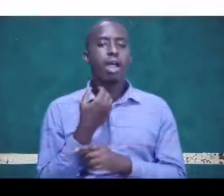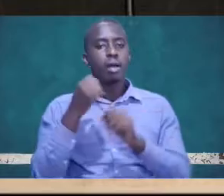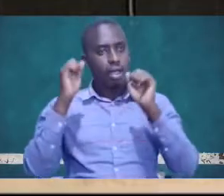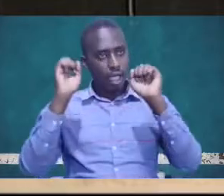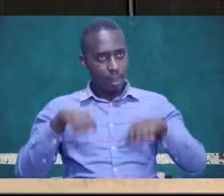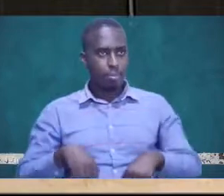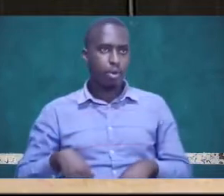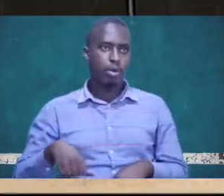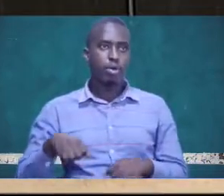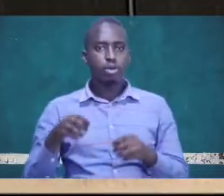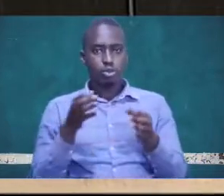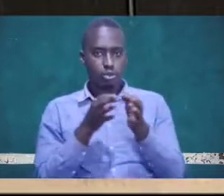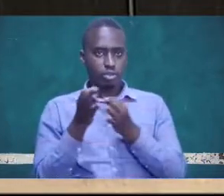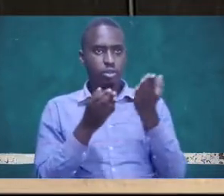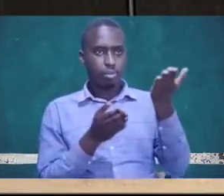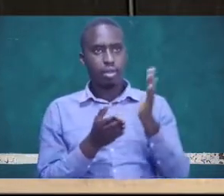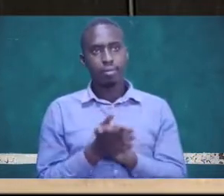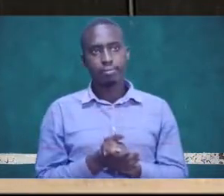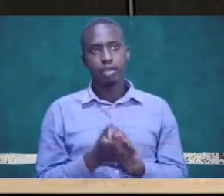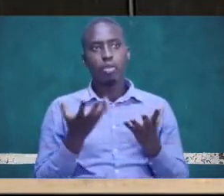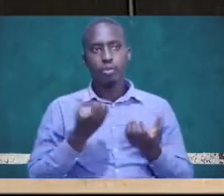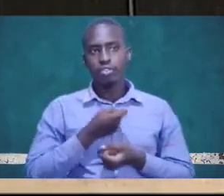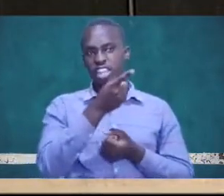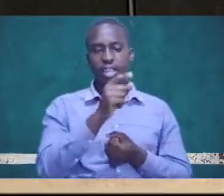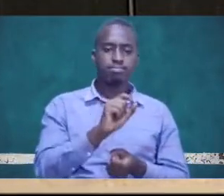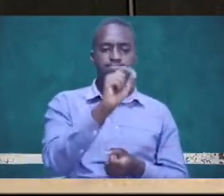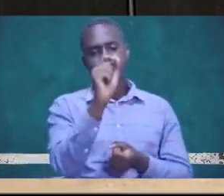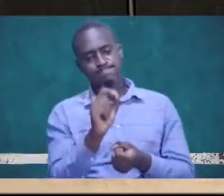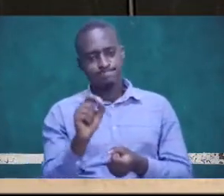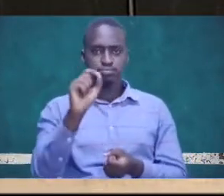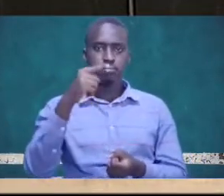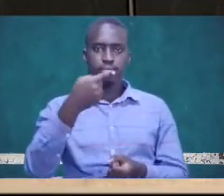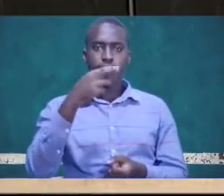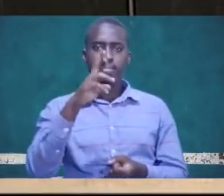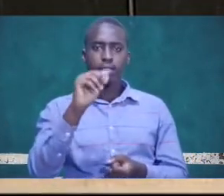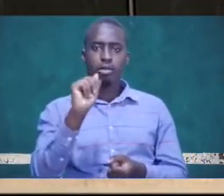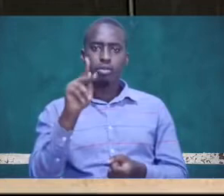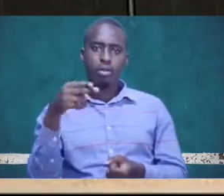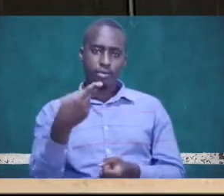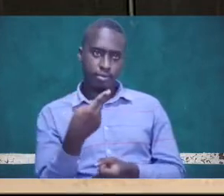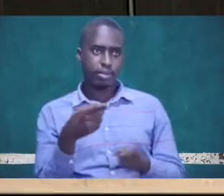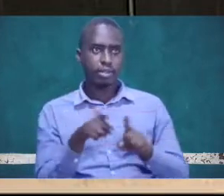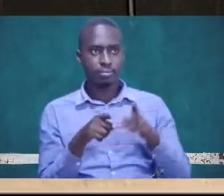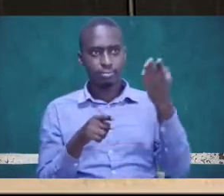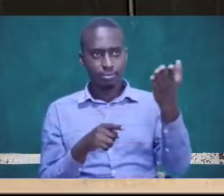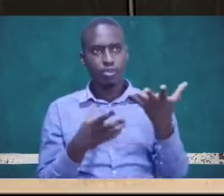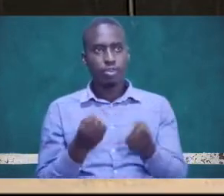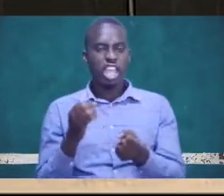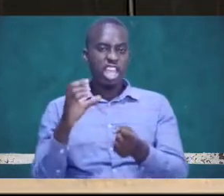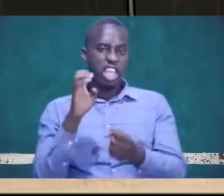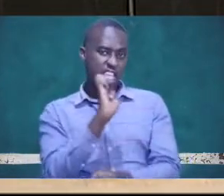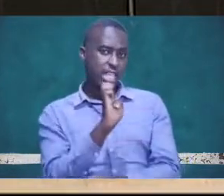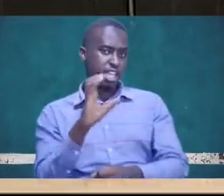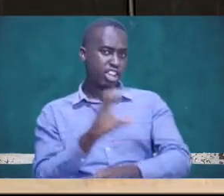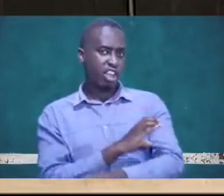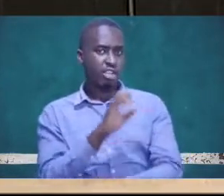to describe here. We have that graph. I'm not taking just much time here. We have energy.